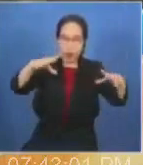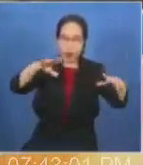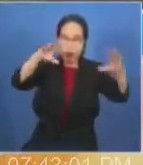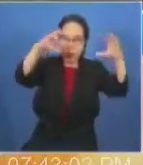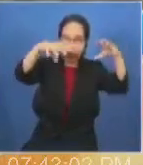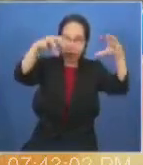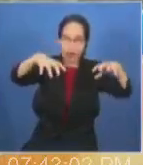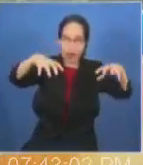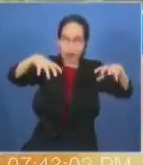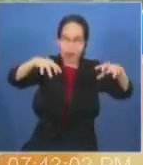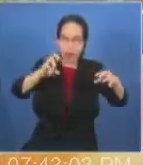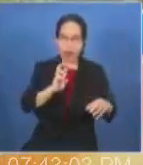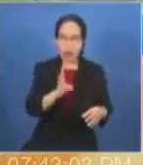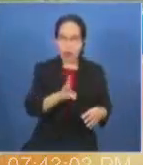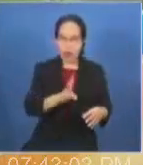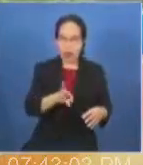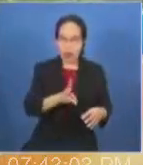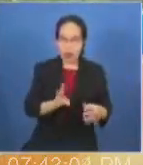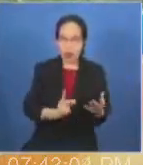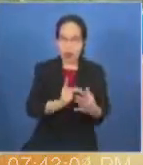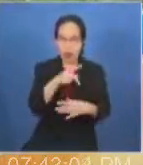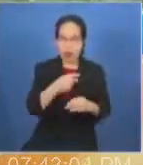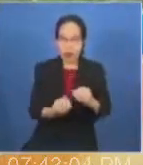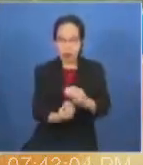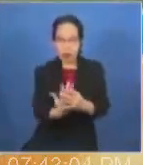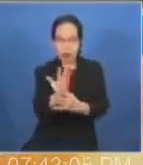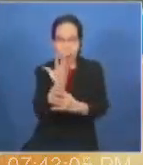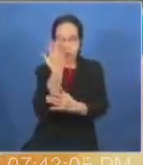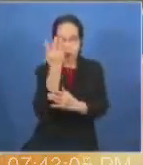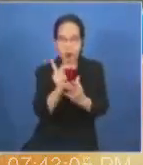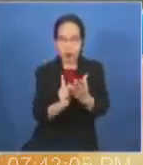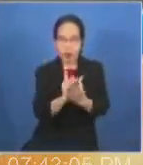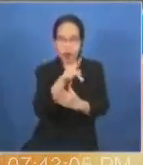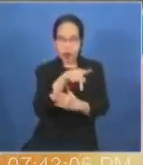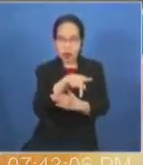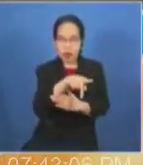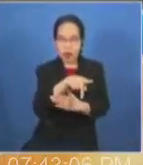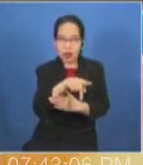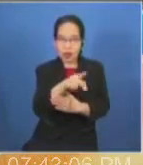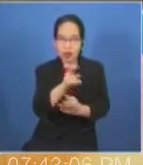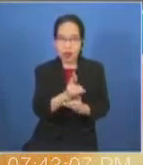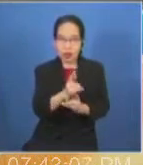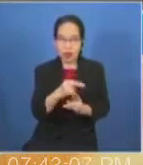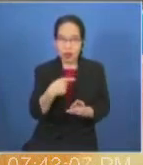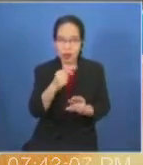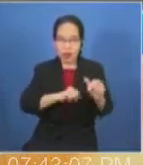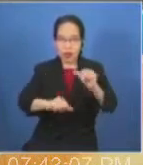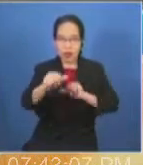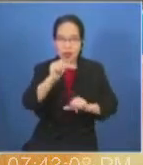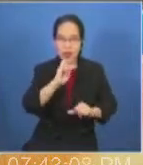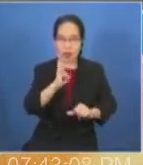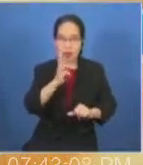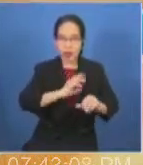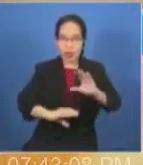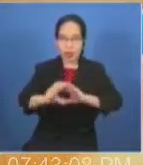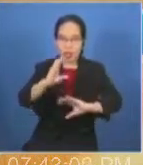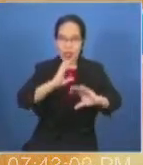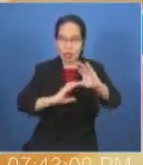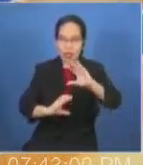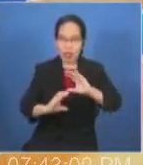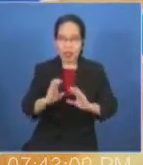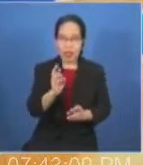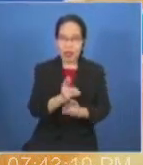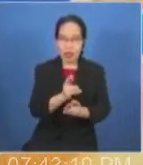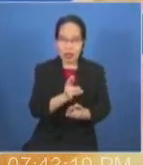it. And that will fall down as rain to water the earth, and so plants will grow. In science, that is called the